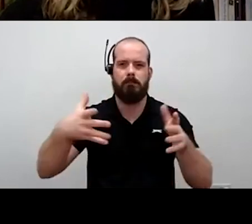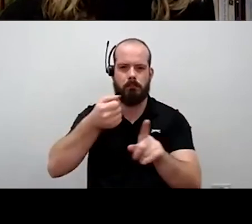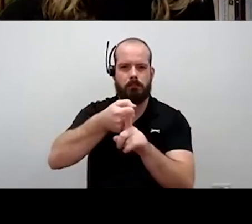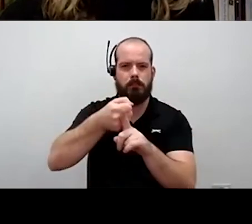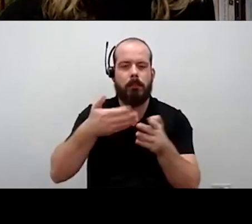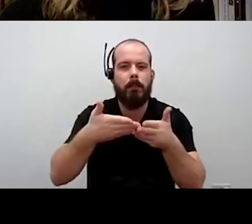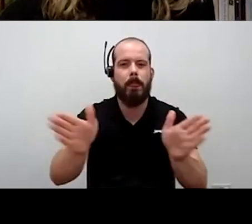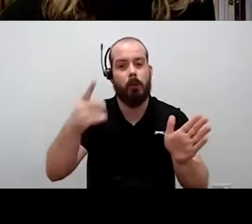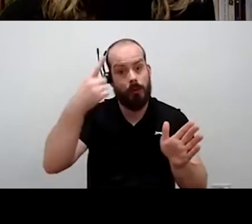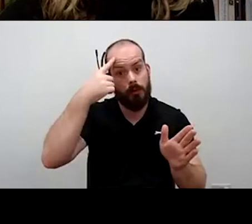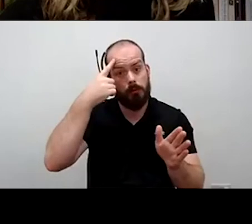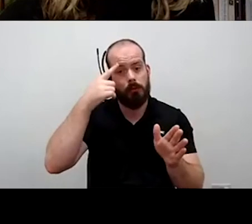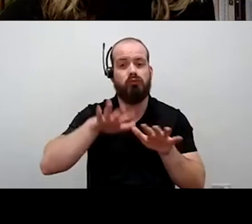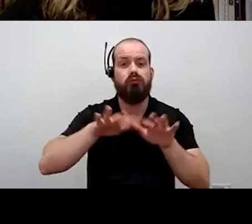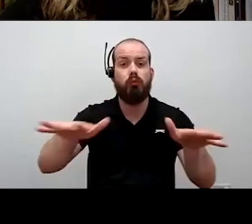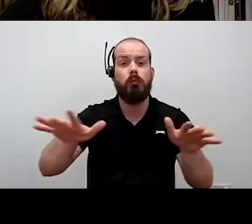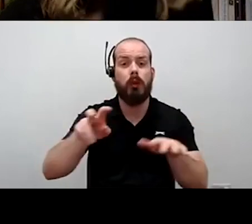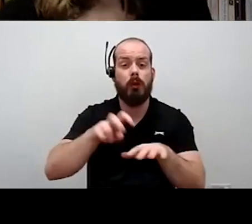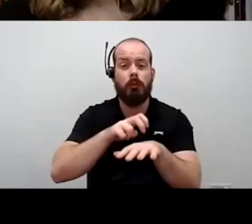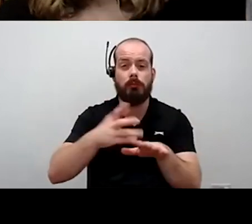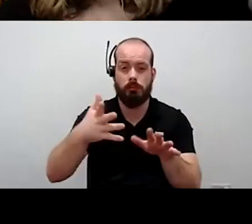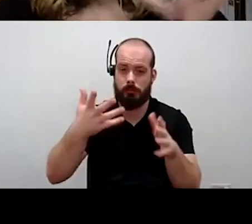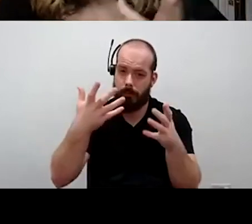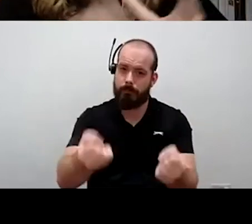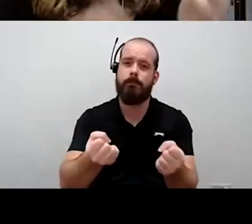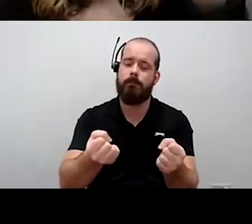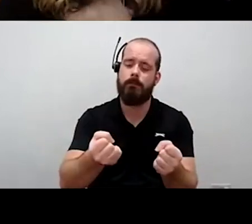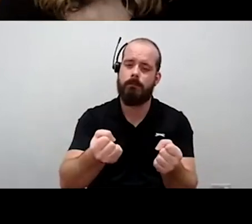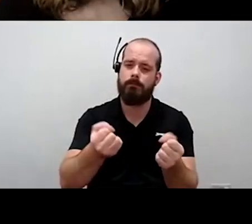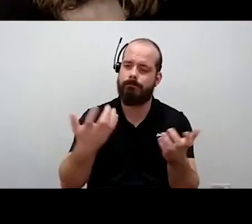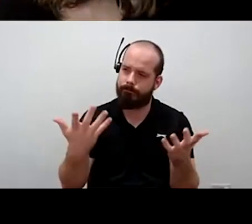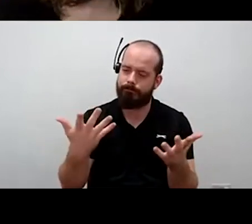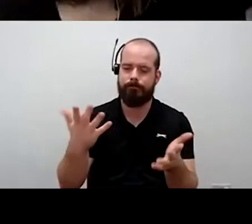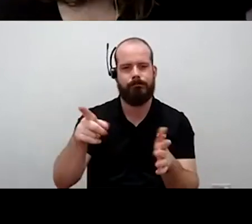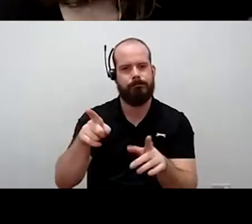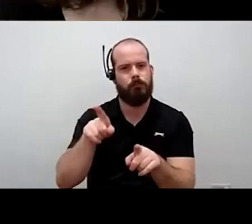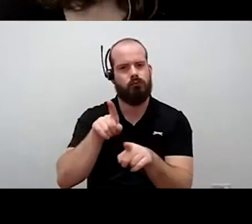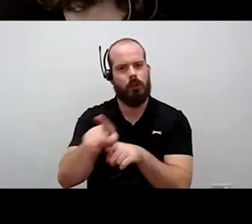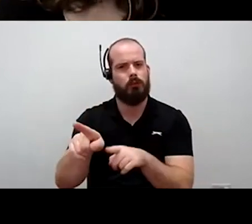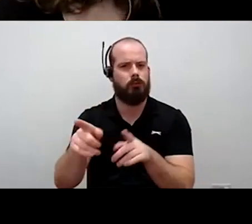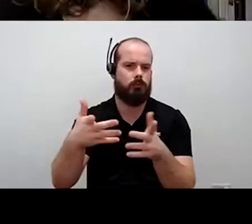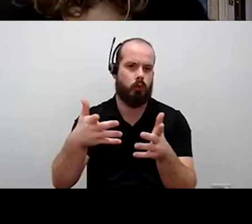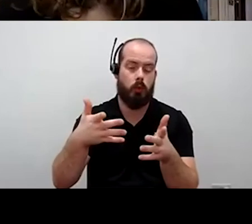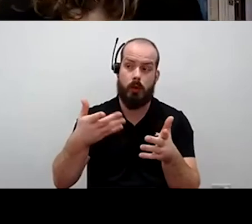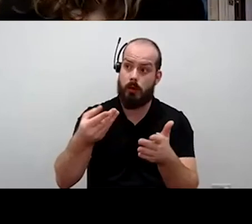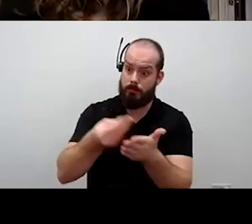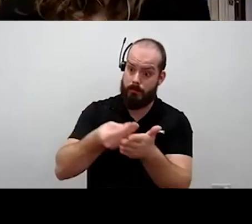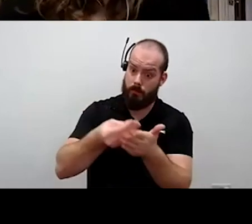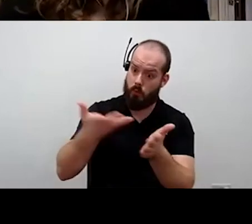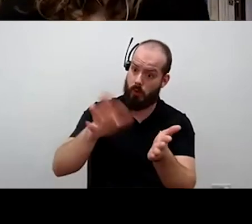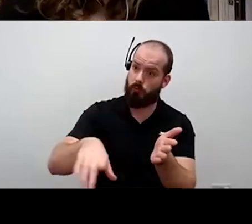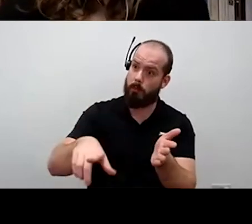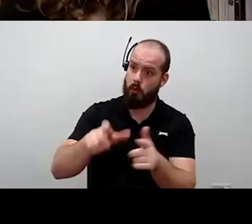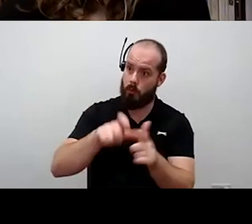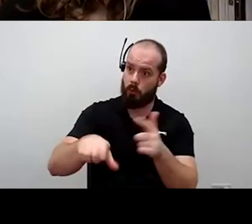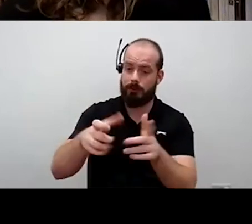in funding. So we've an issue here, you know, banks closing down within reason, post offices trying to moving. You know, how do communities get, like the